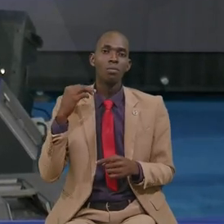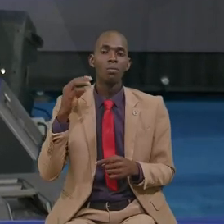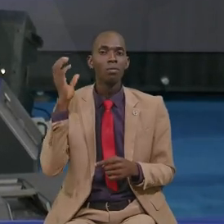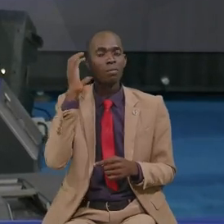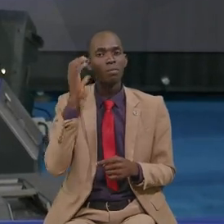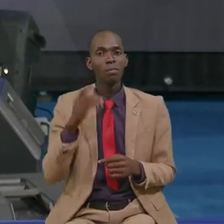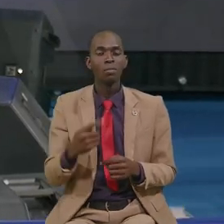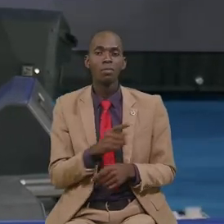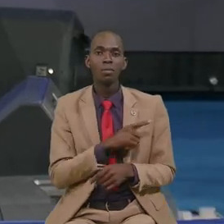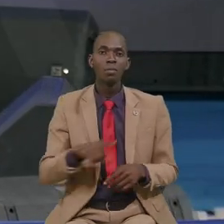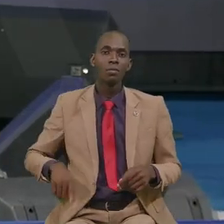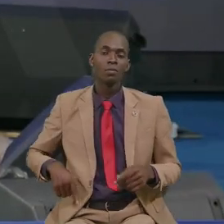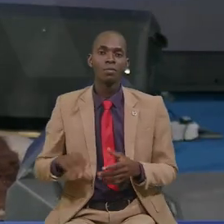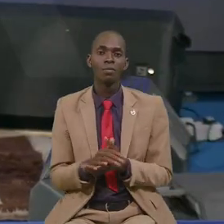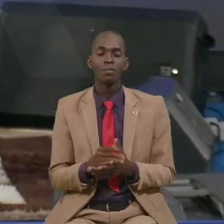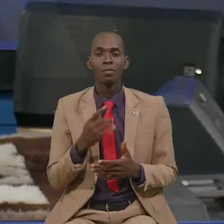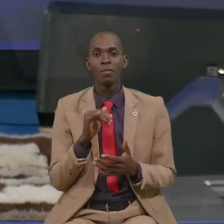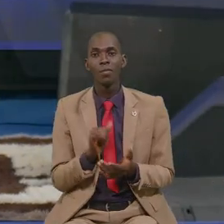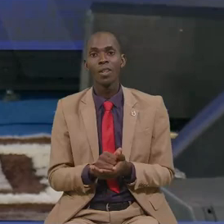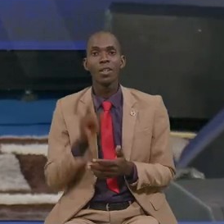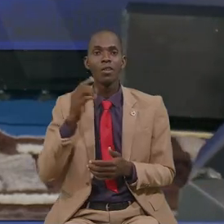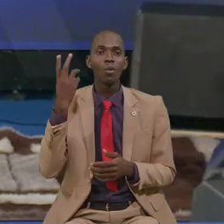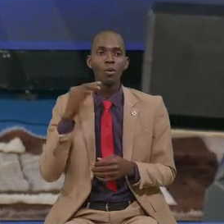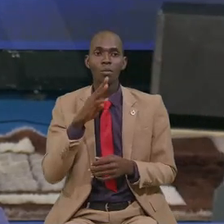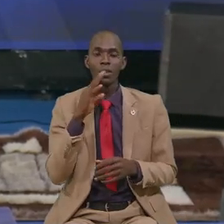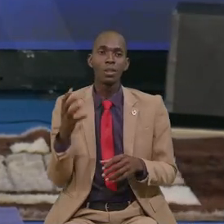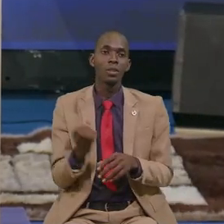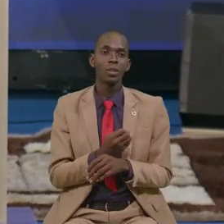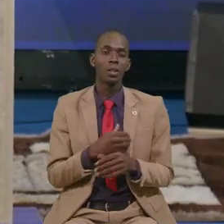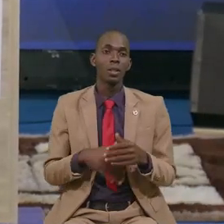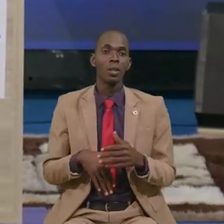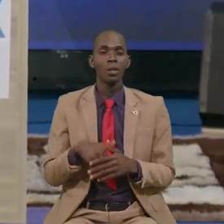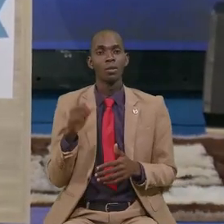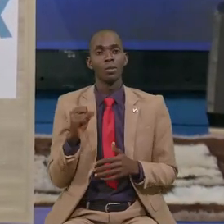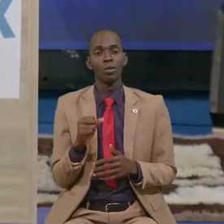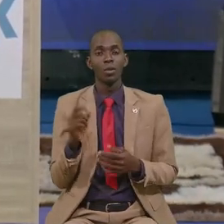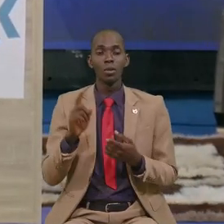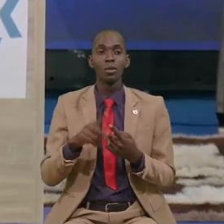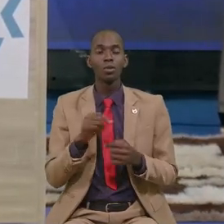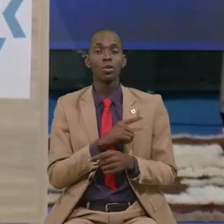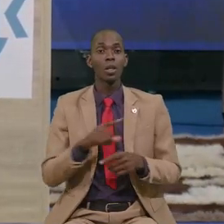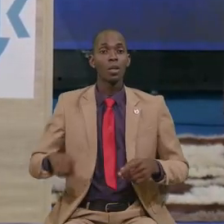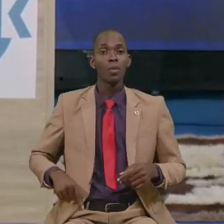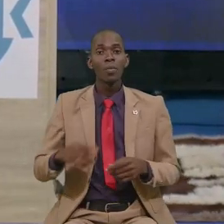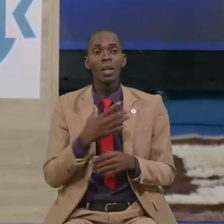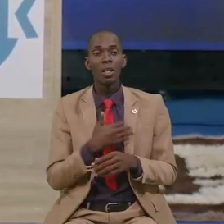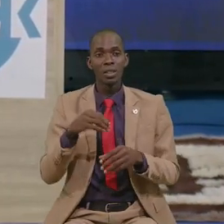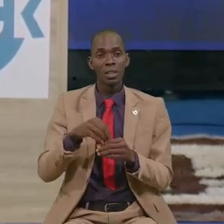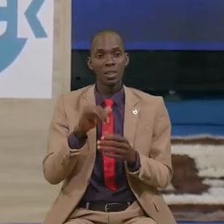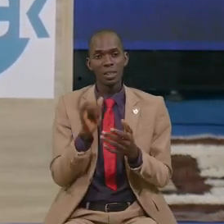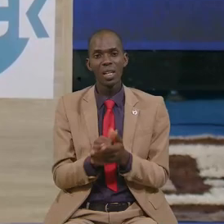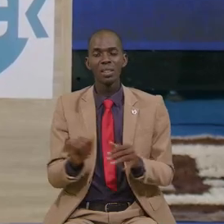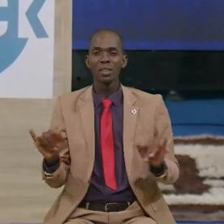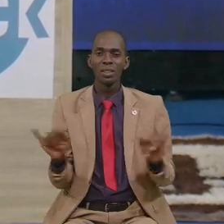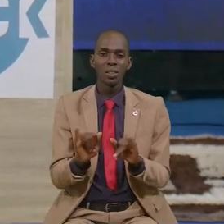hand of the Lord upon him, he was being carried and submissive unto the Lord, and in that situation